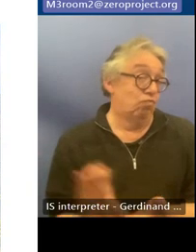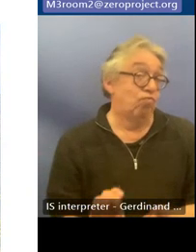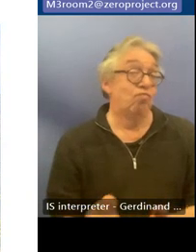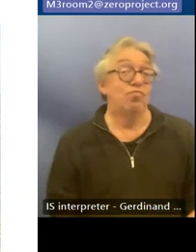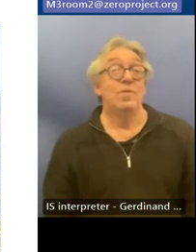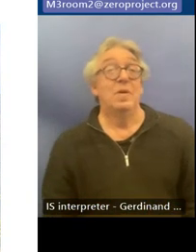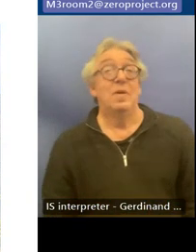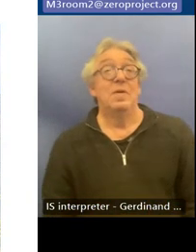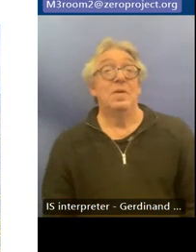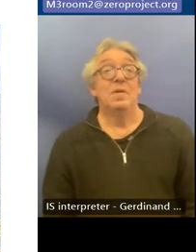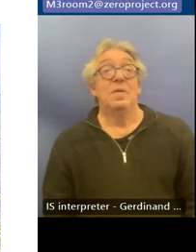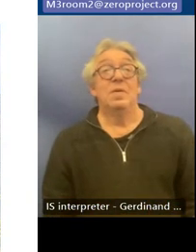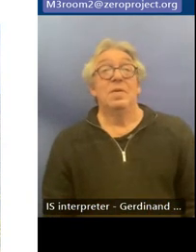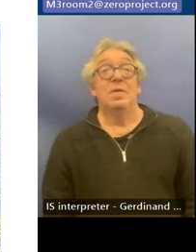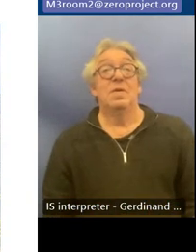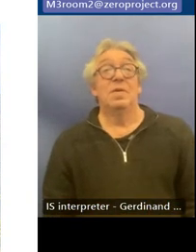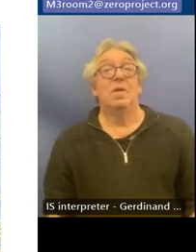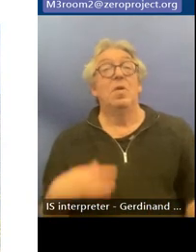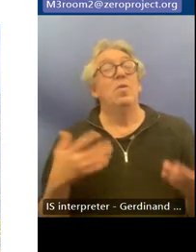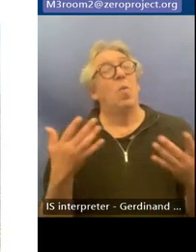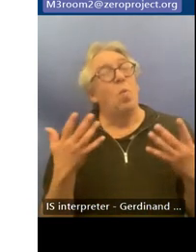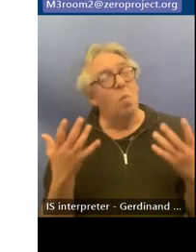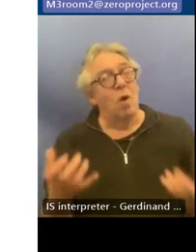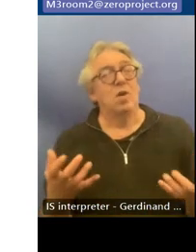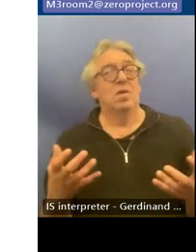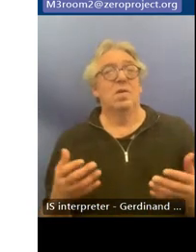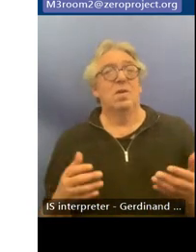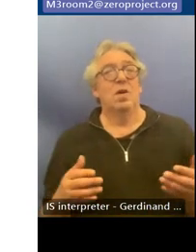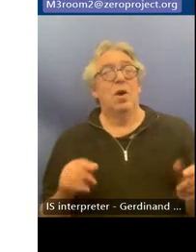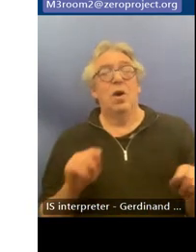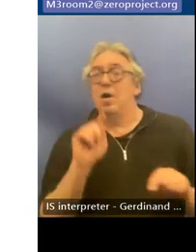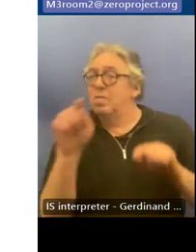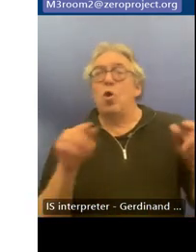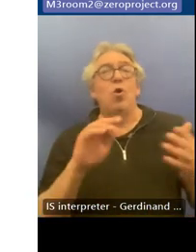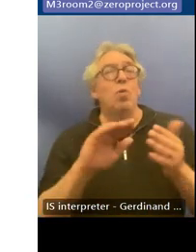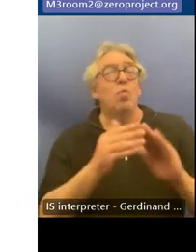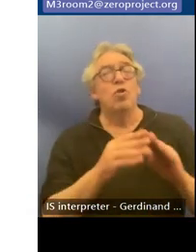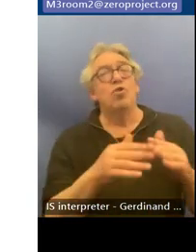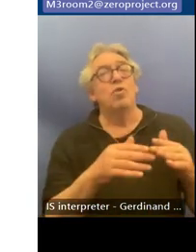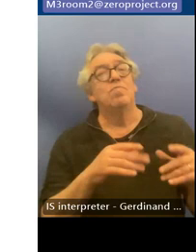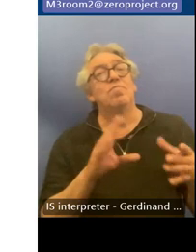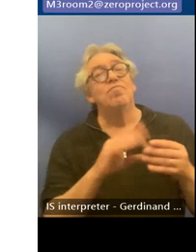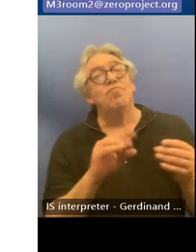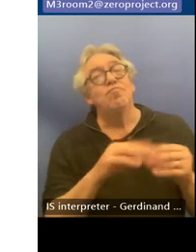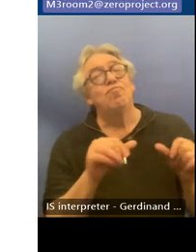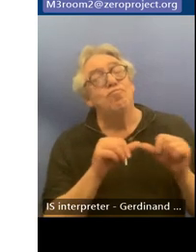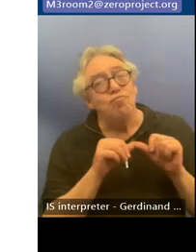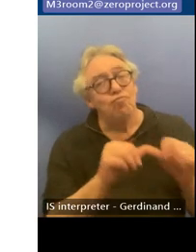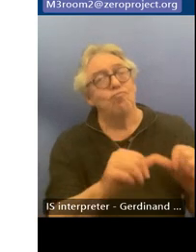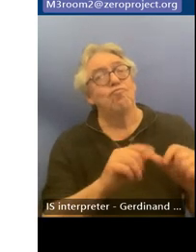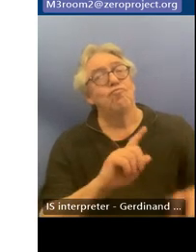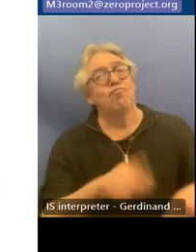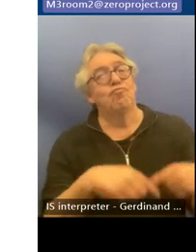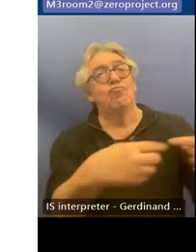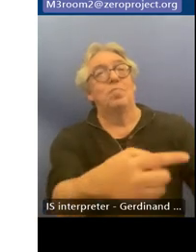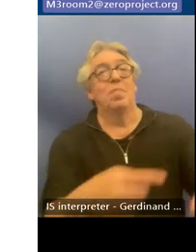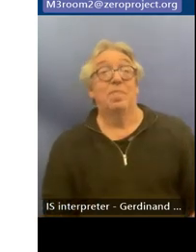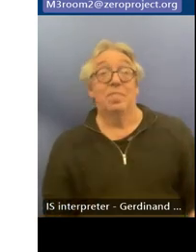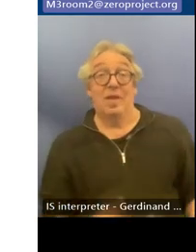create sustainability in those communities. And at the end, this is a story from a teacher. She is from a 6th grade